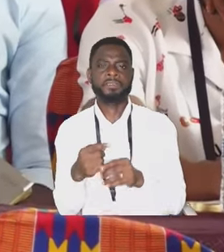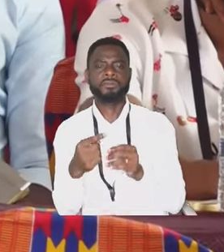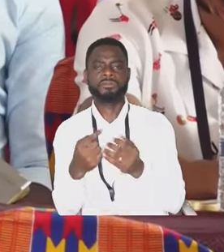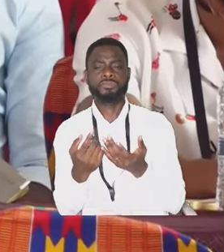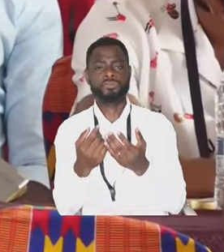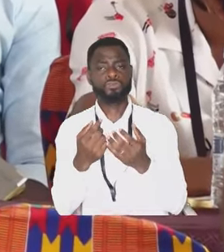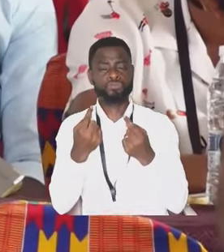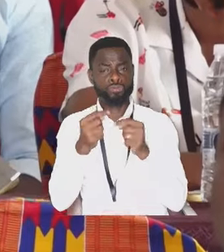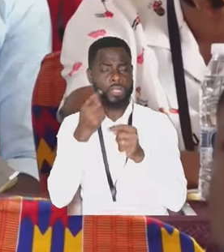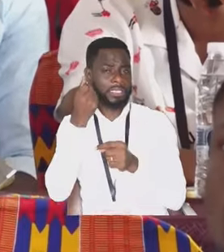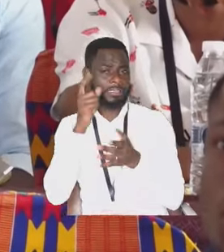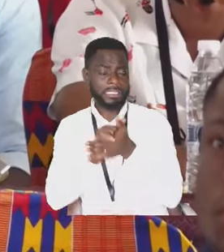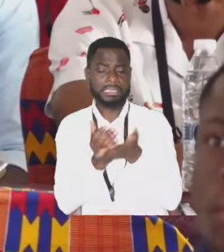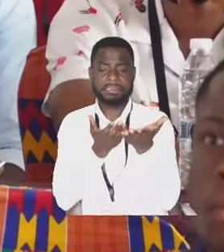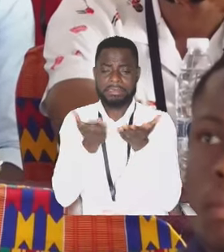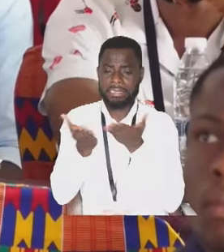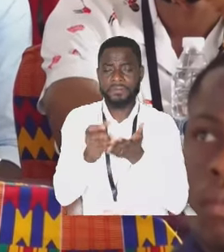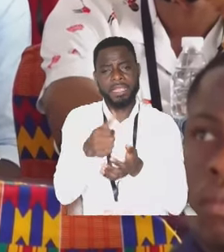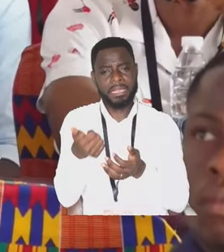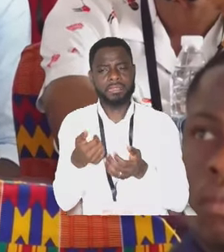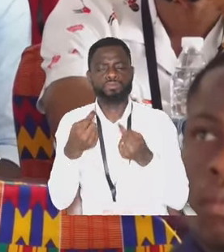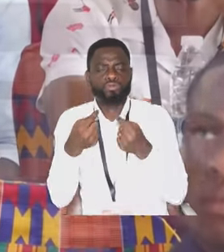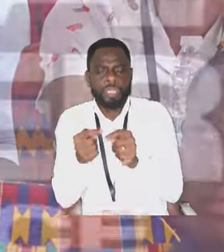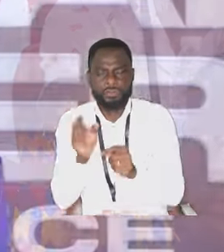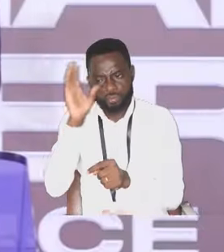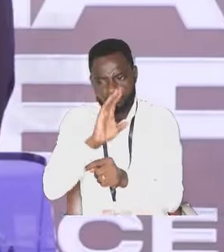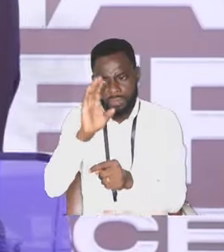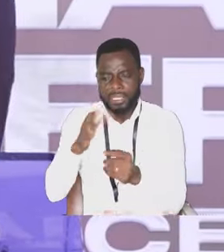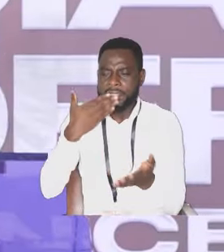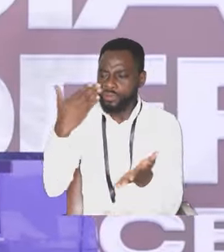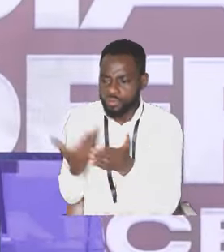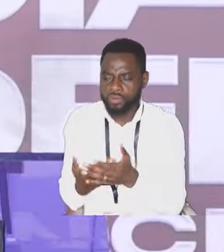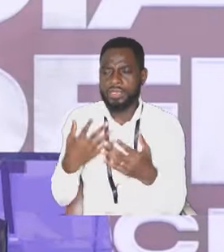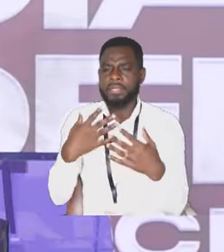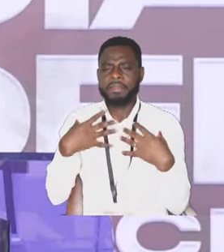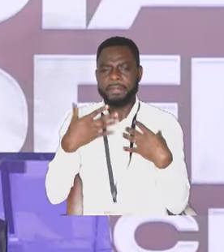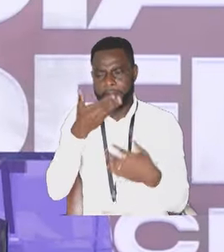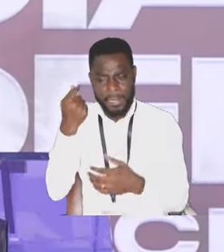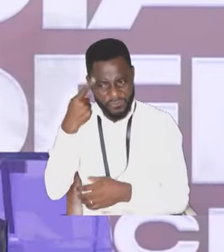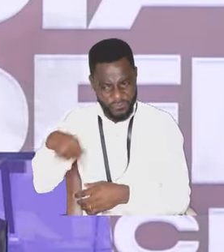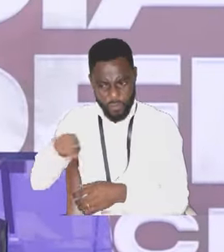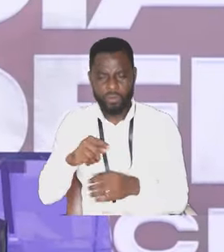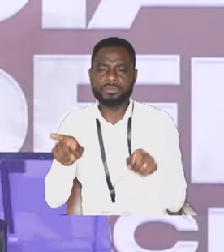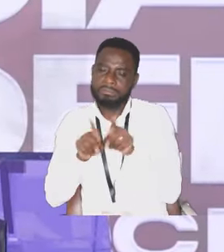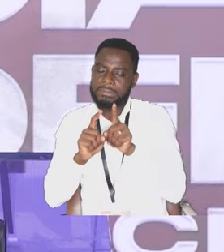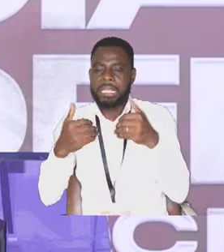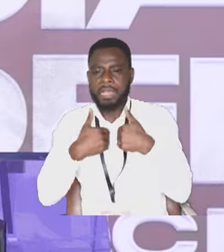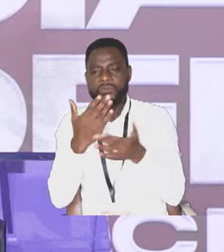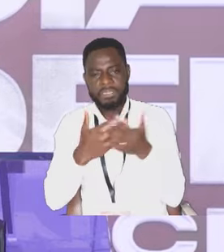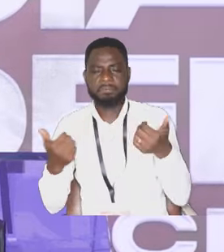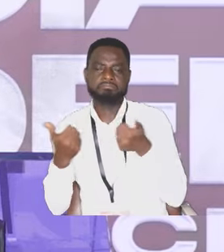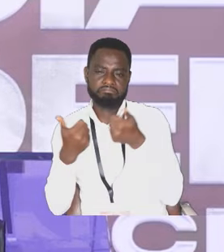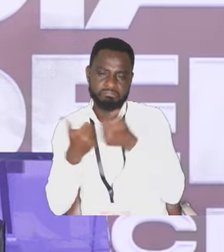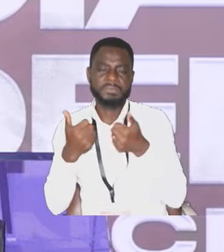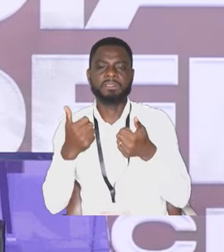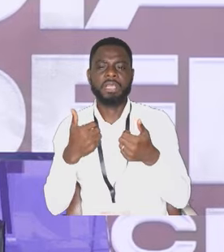that serving others and then trying to seek the welfare of other people also comes with its own challenges.